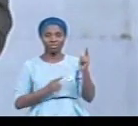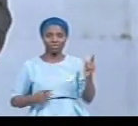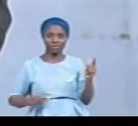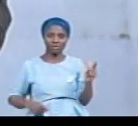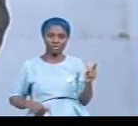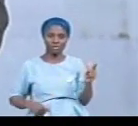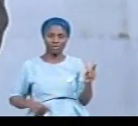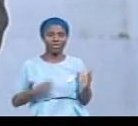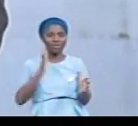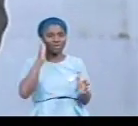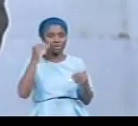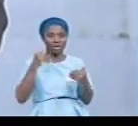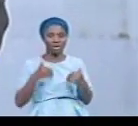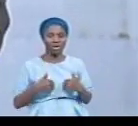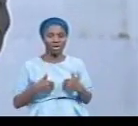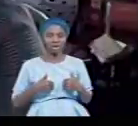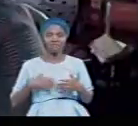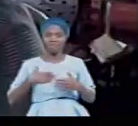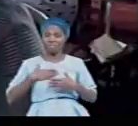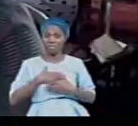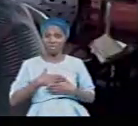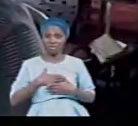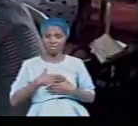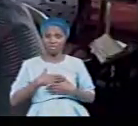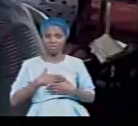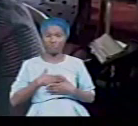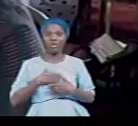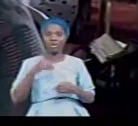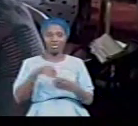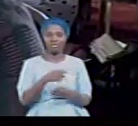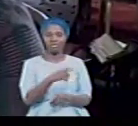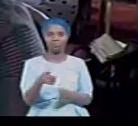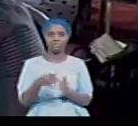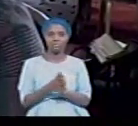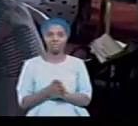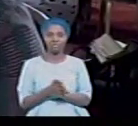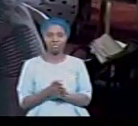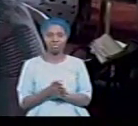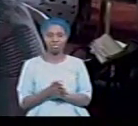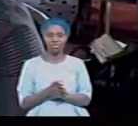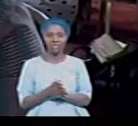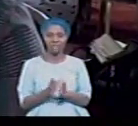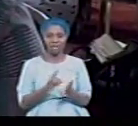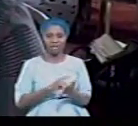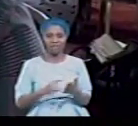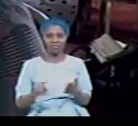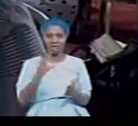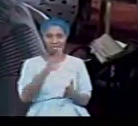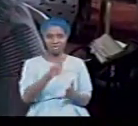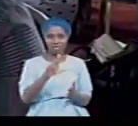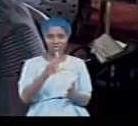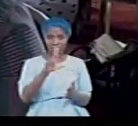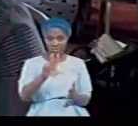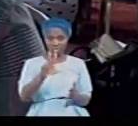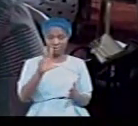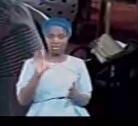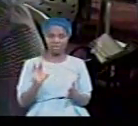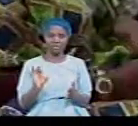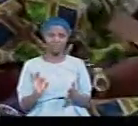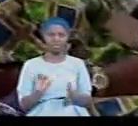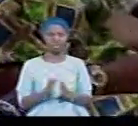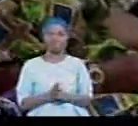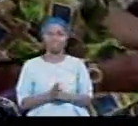will have pleasure in you. Look at verse 39. In verse 39,